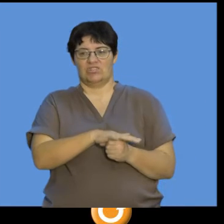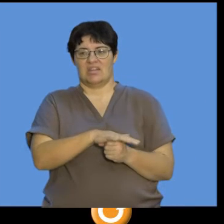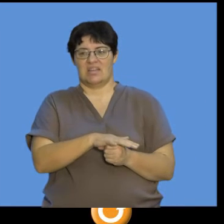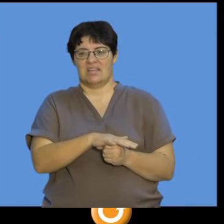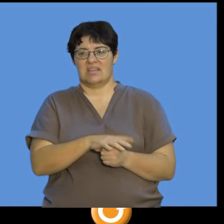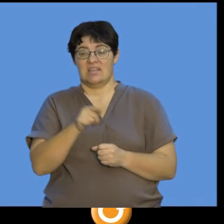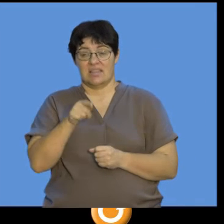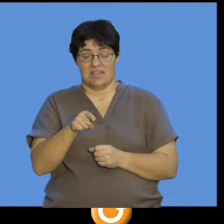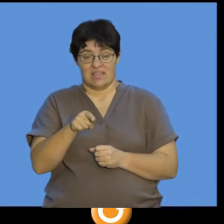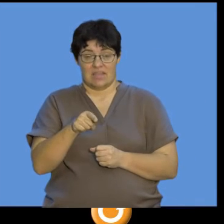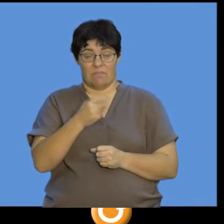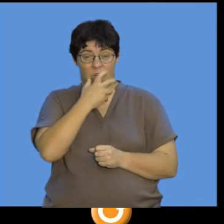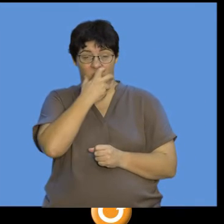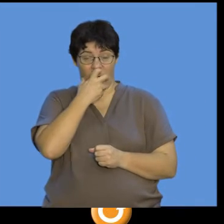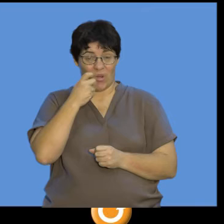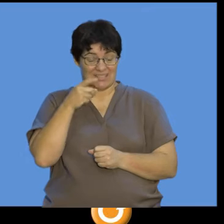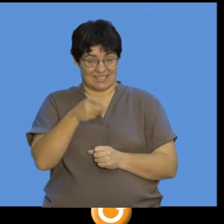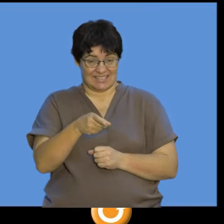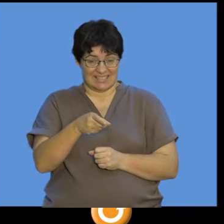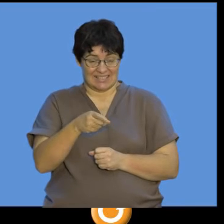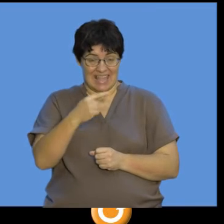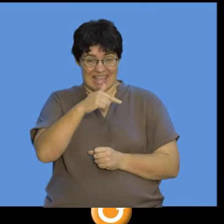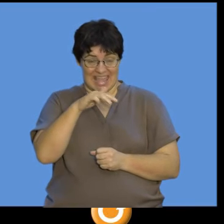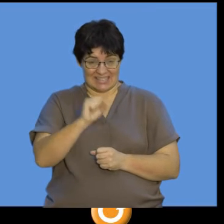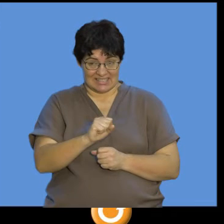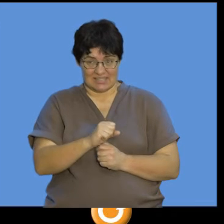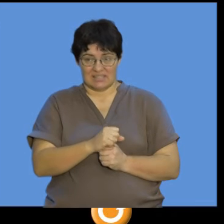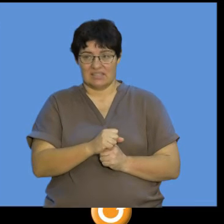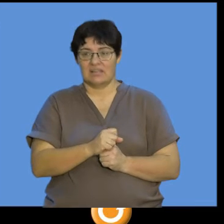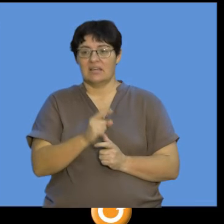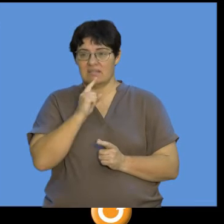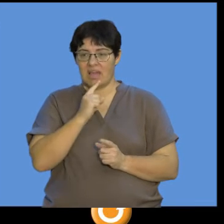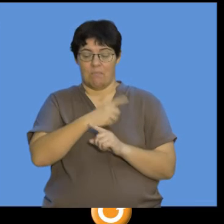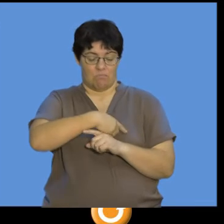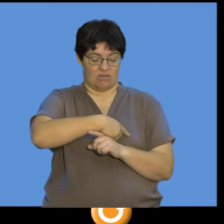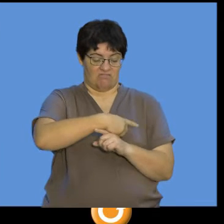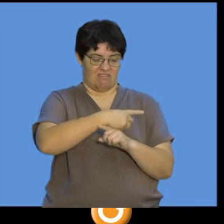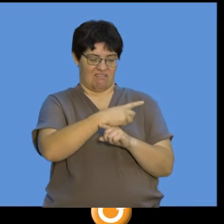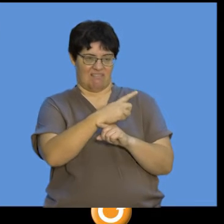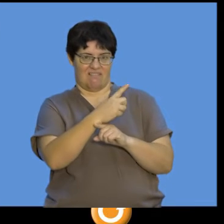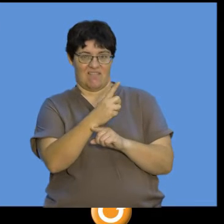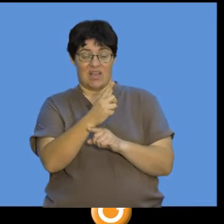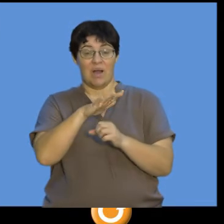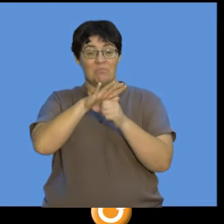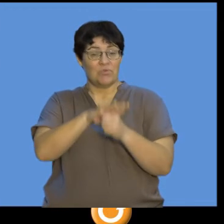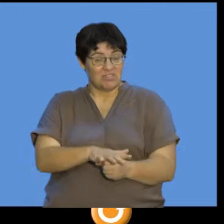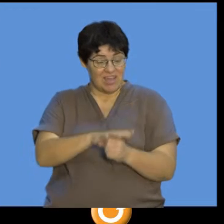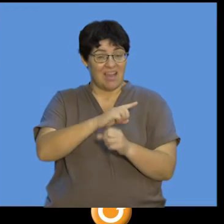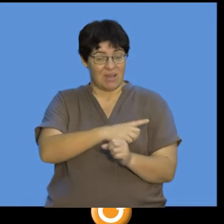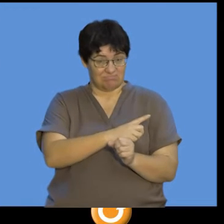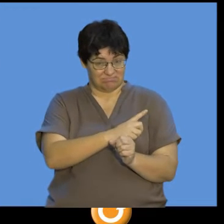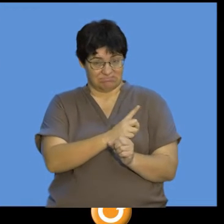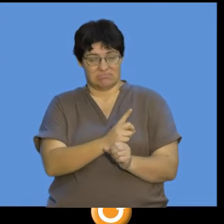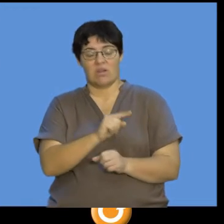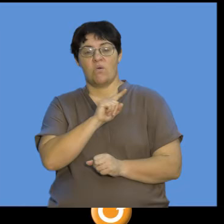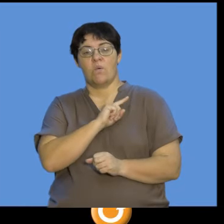hit the fixed mass of a gas in this case, what happens, the pressure increases, and pressure is precisely due